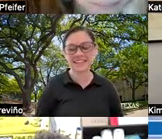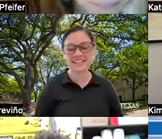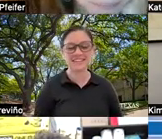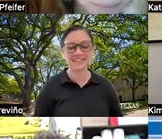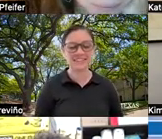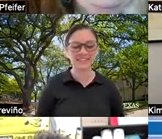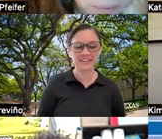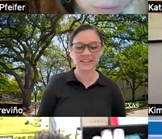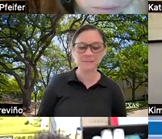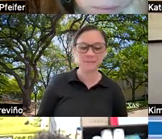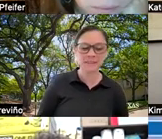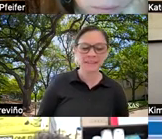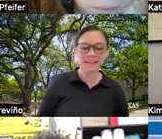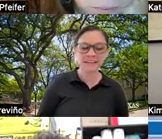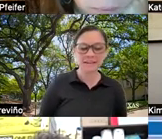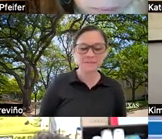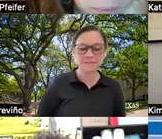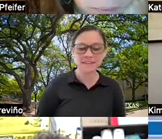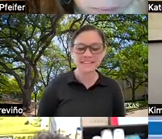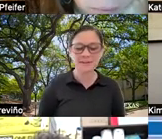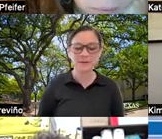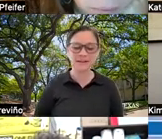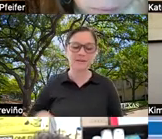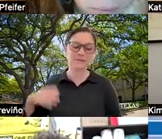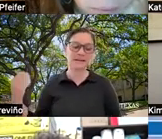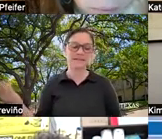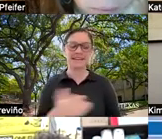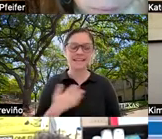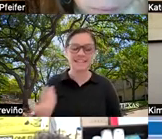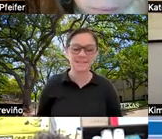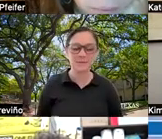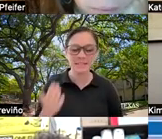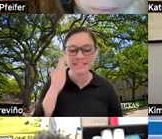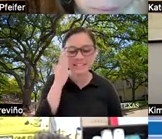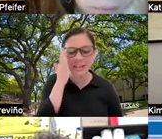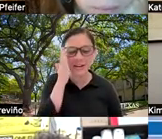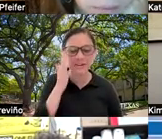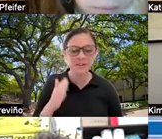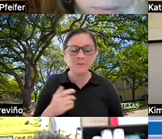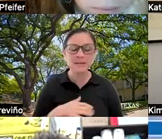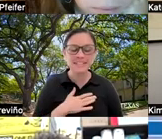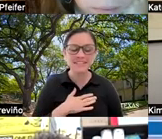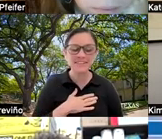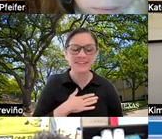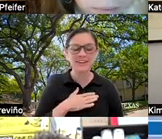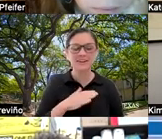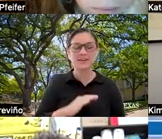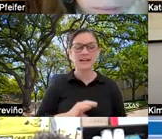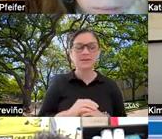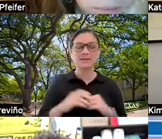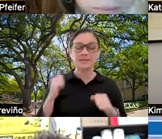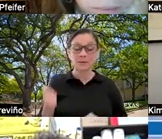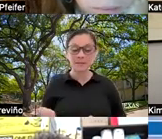childhood and early learning. And so we're going to go around and ask everyone to share. When it's your